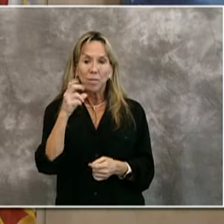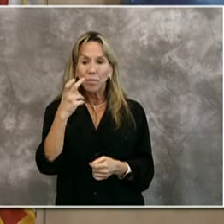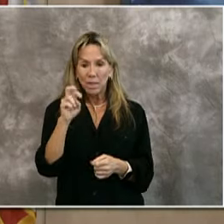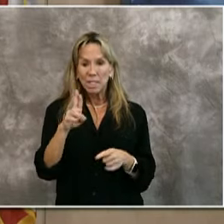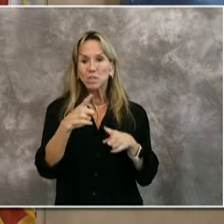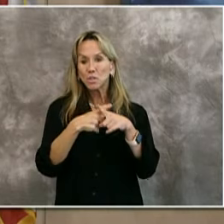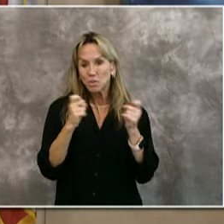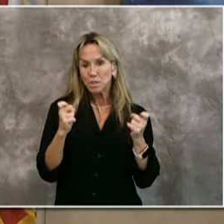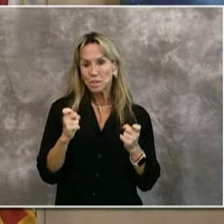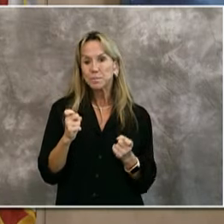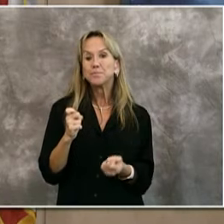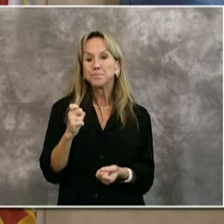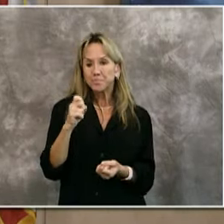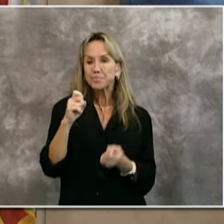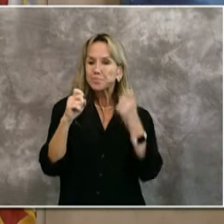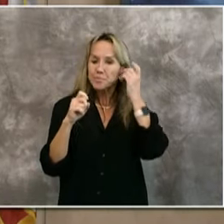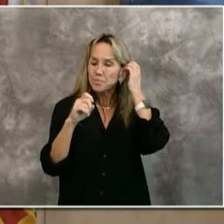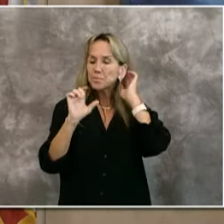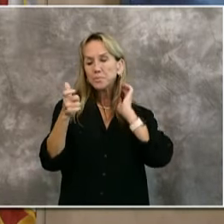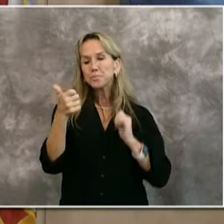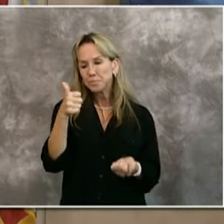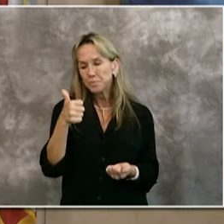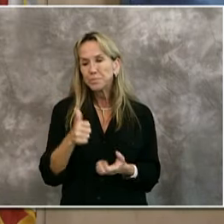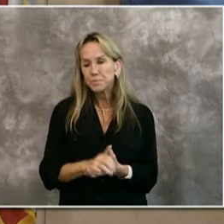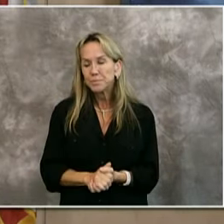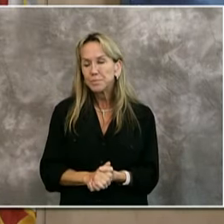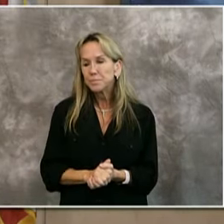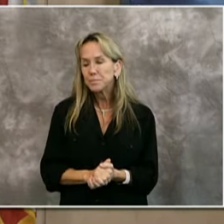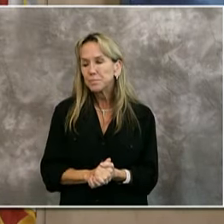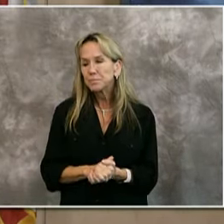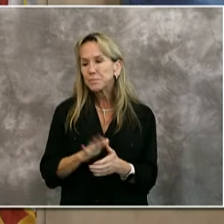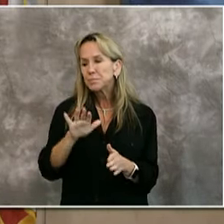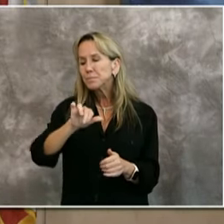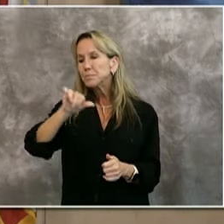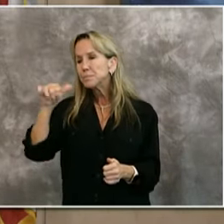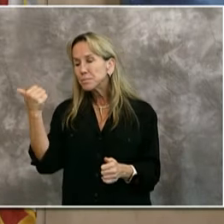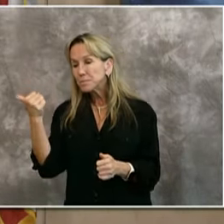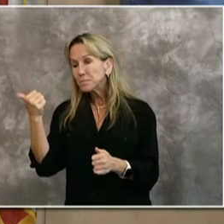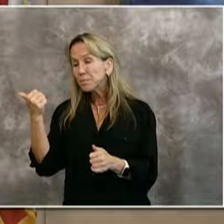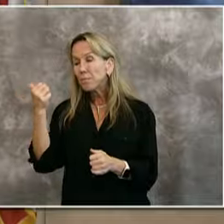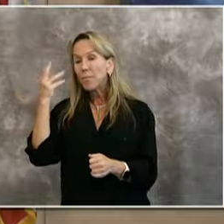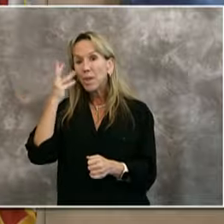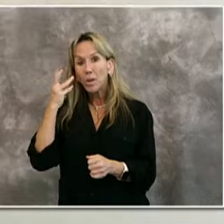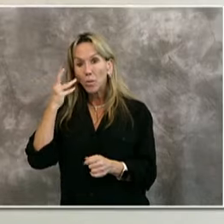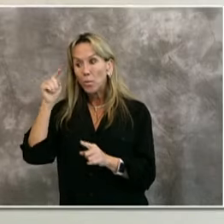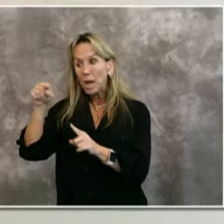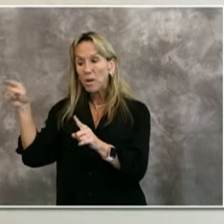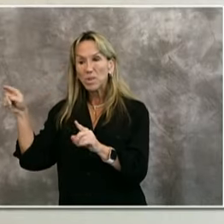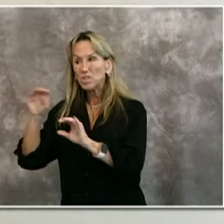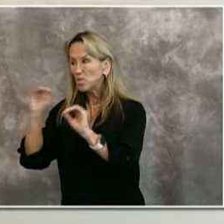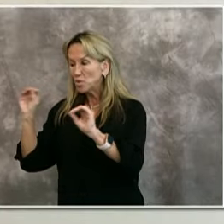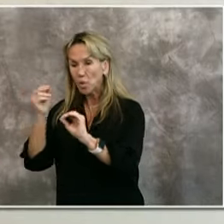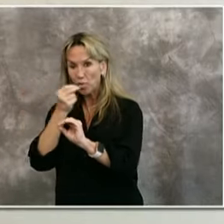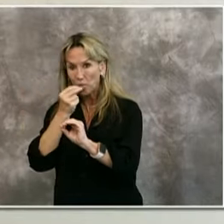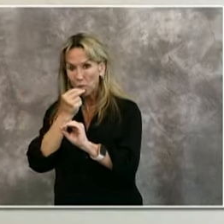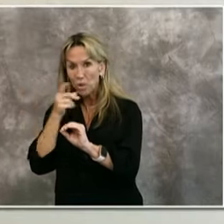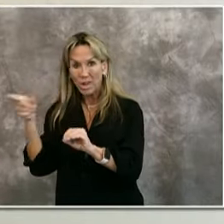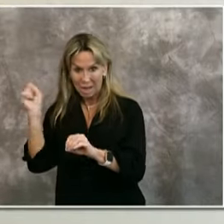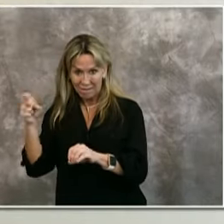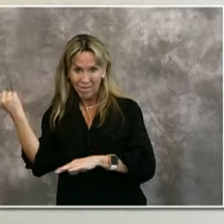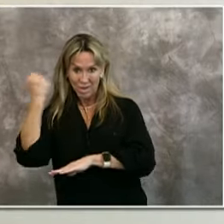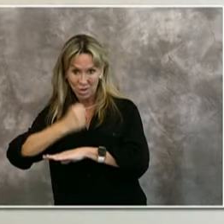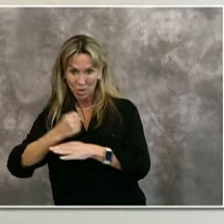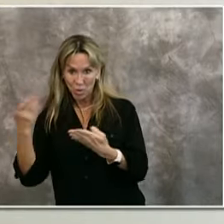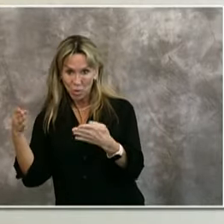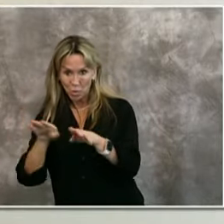Channel 10 as well. Will outdoor wineries that do not serve food have to close?